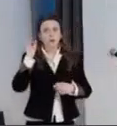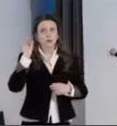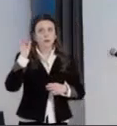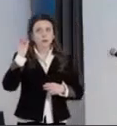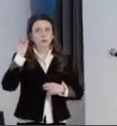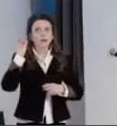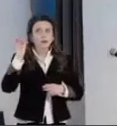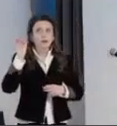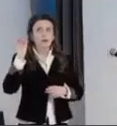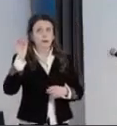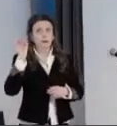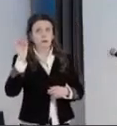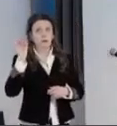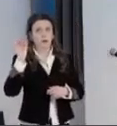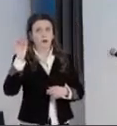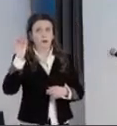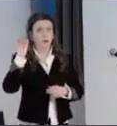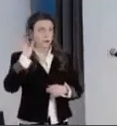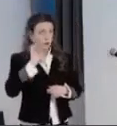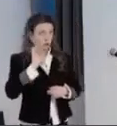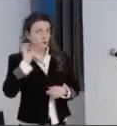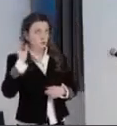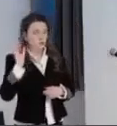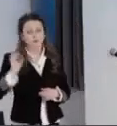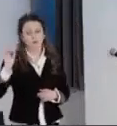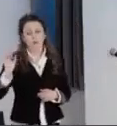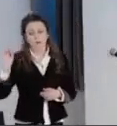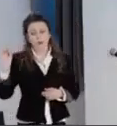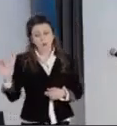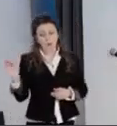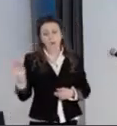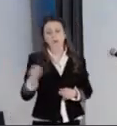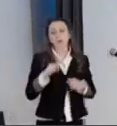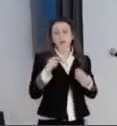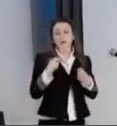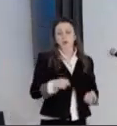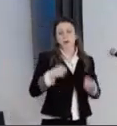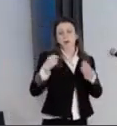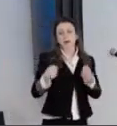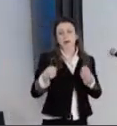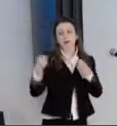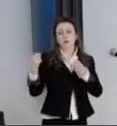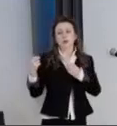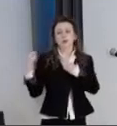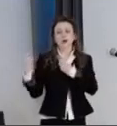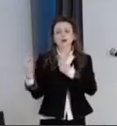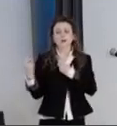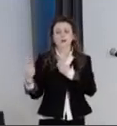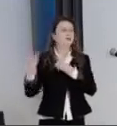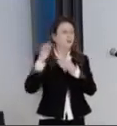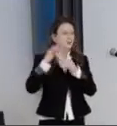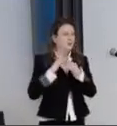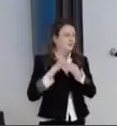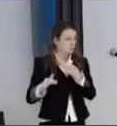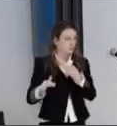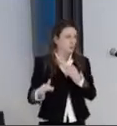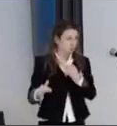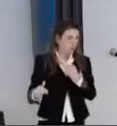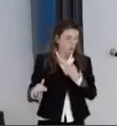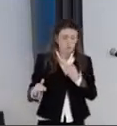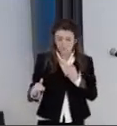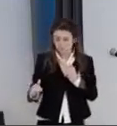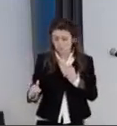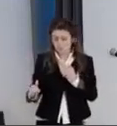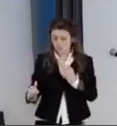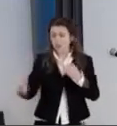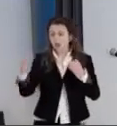the realness of the pheasant claws is relevant for this too, because if we thought that the necklace was made of items that merely resemble pheasant